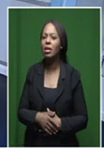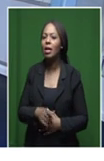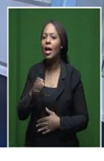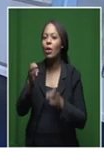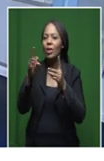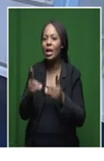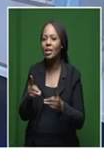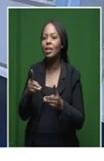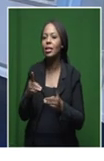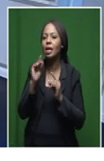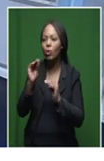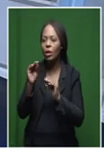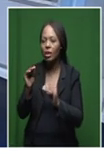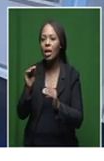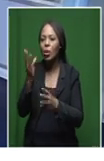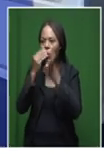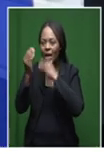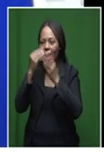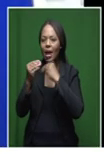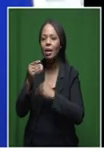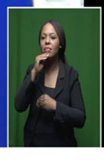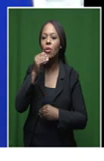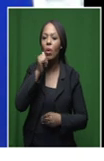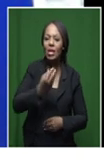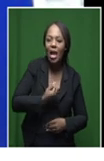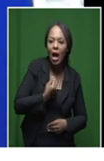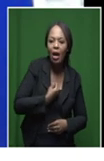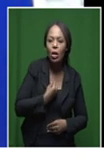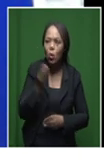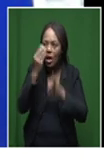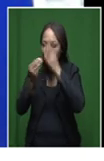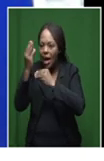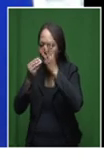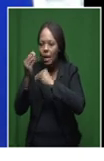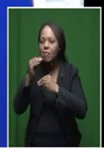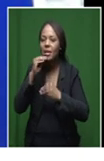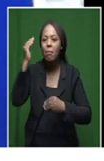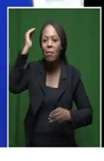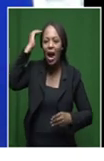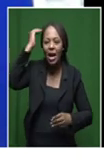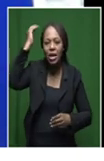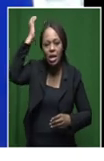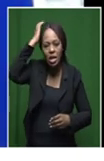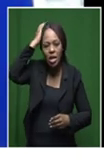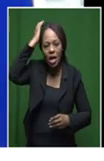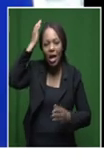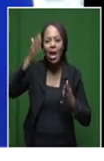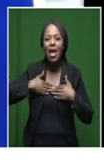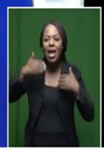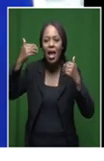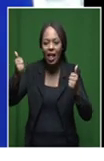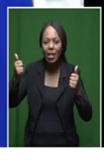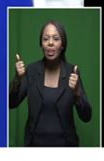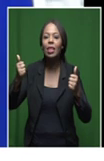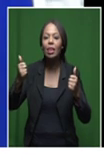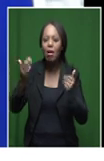educational potential and you learn as much as you can when you're younger, your brain is healthy and there's more normal connections are